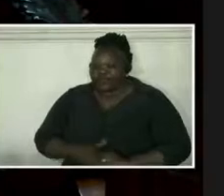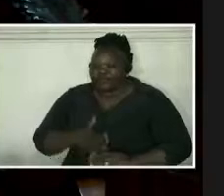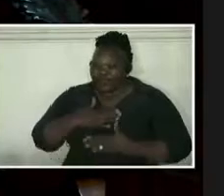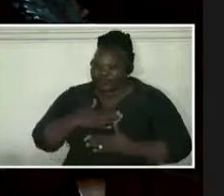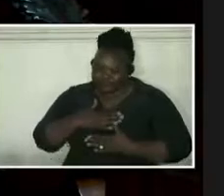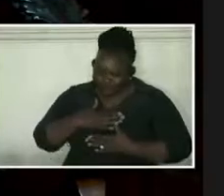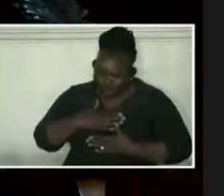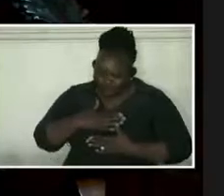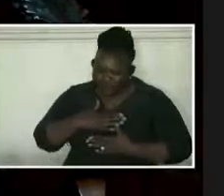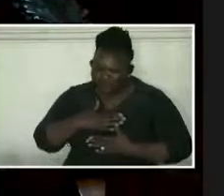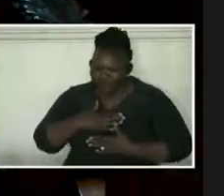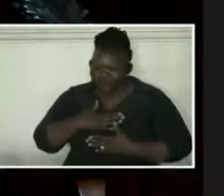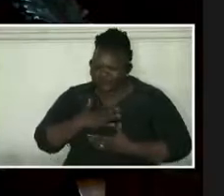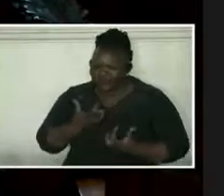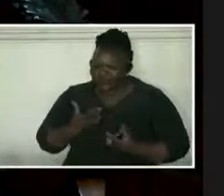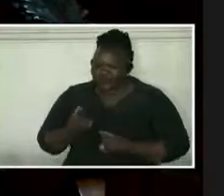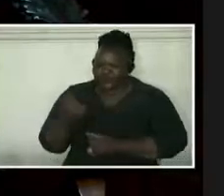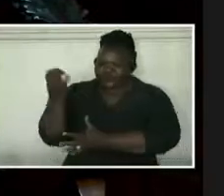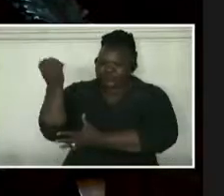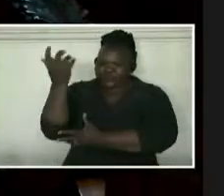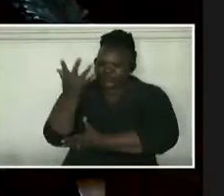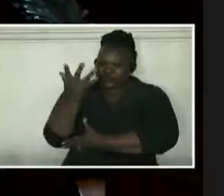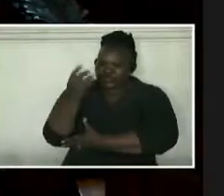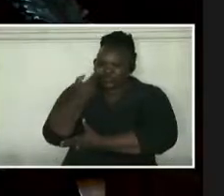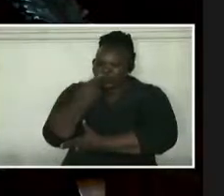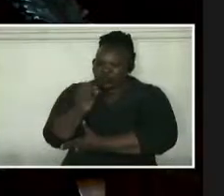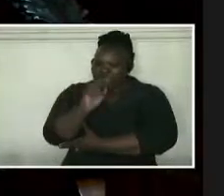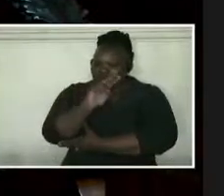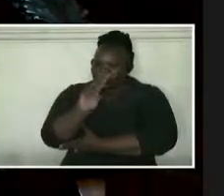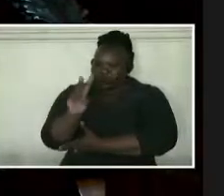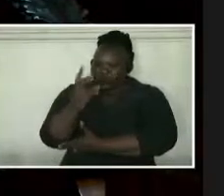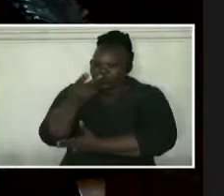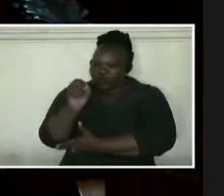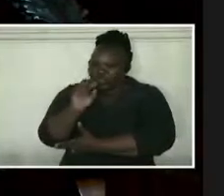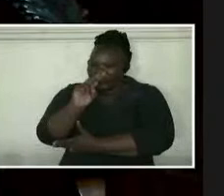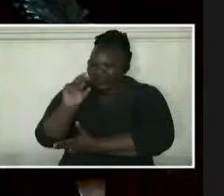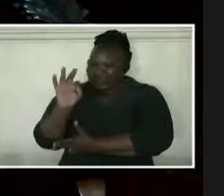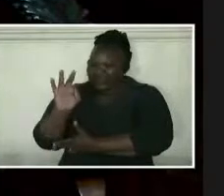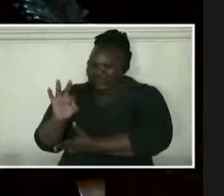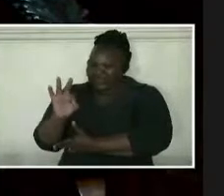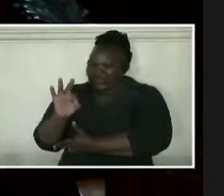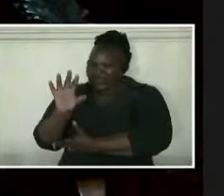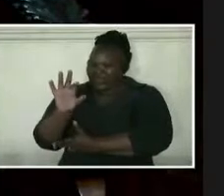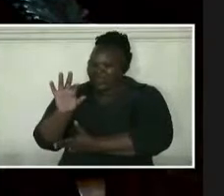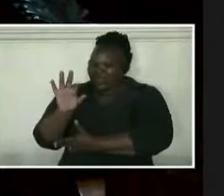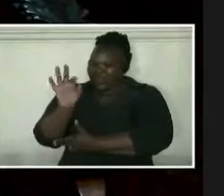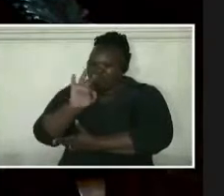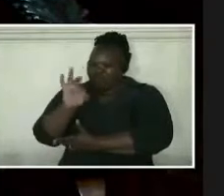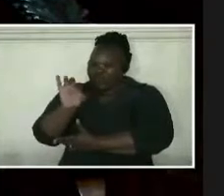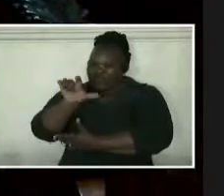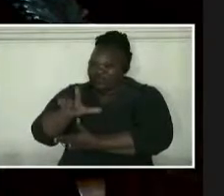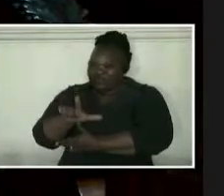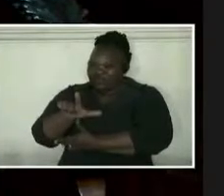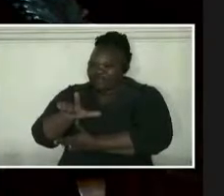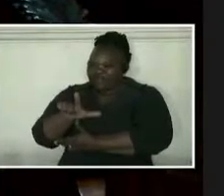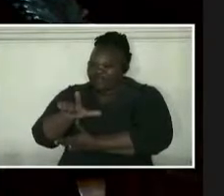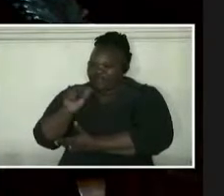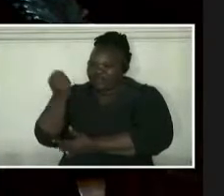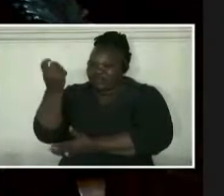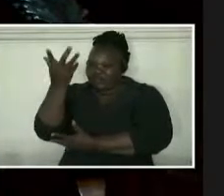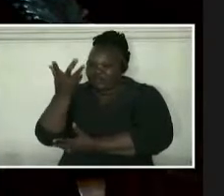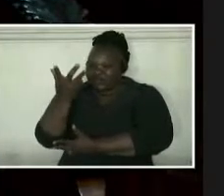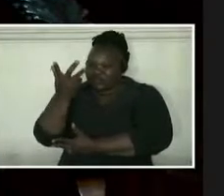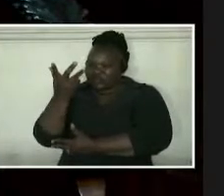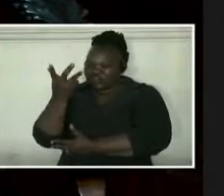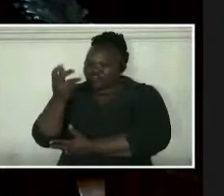to be presenting the 2022-23 vote seven patches speech under the theme delivering healthcare imperatives in the